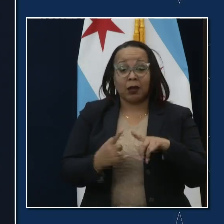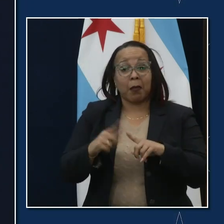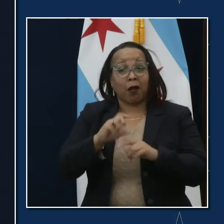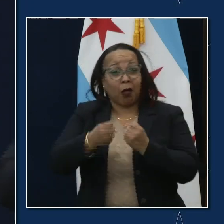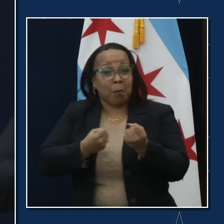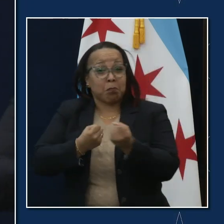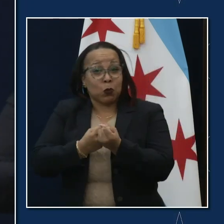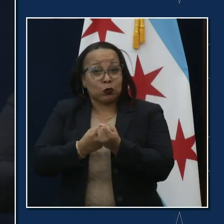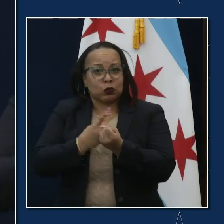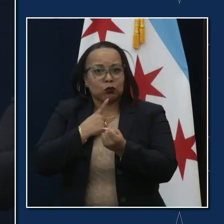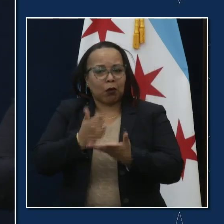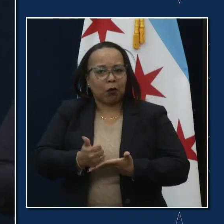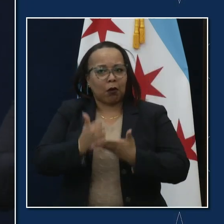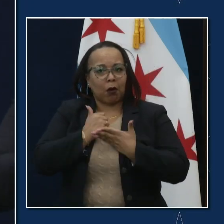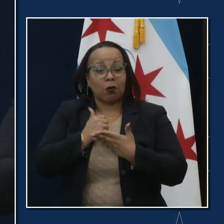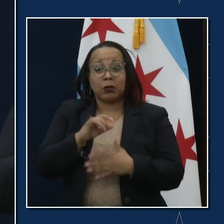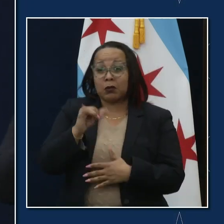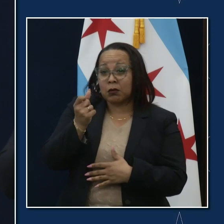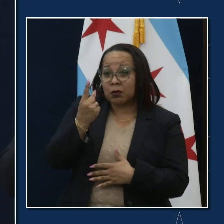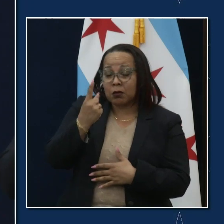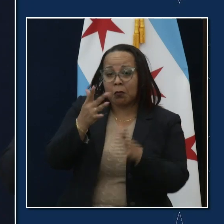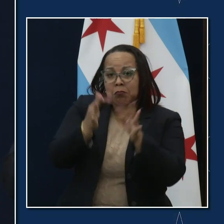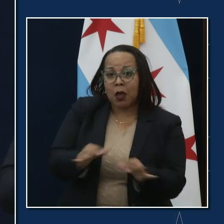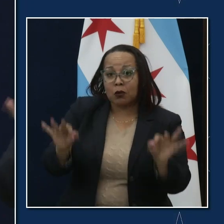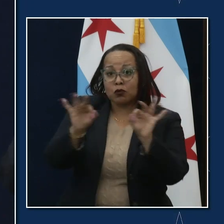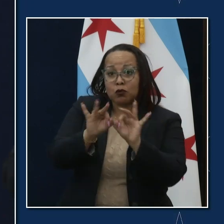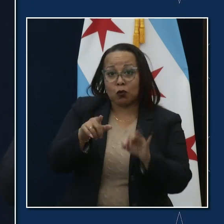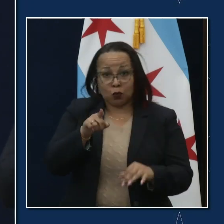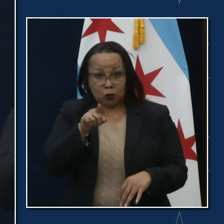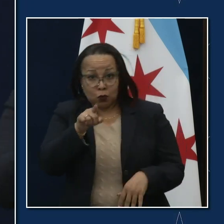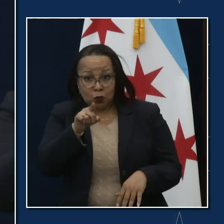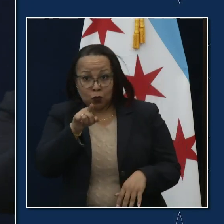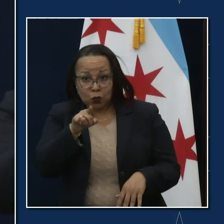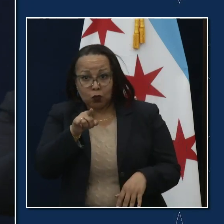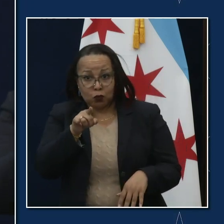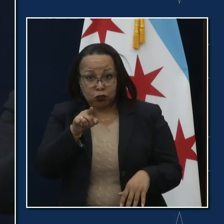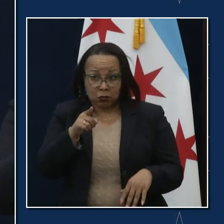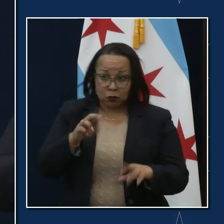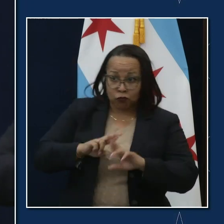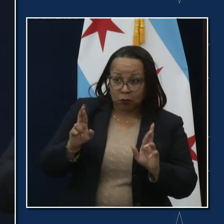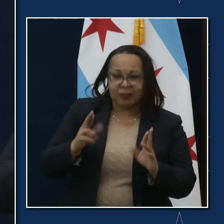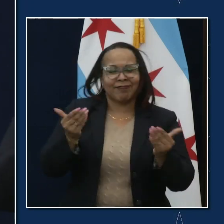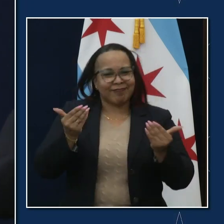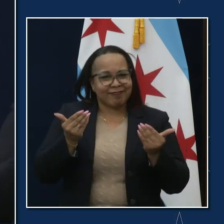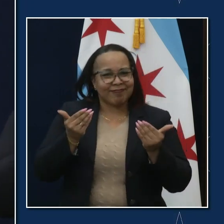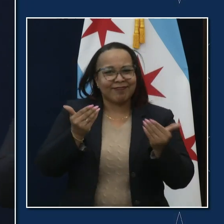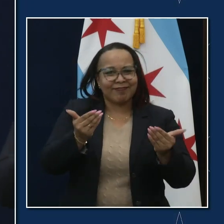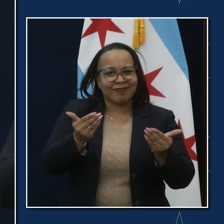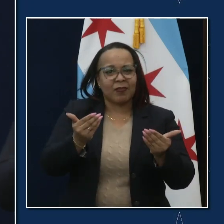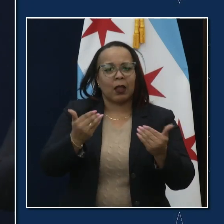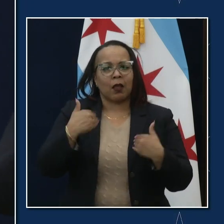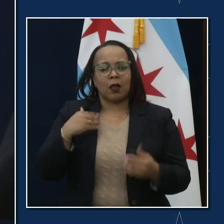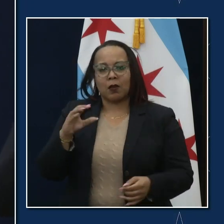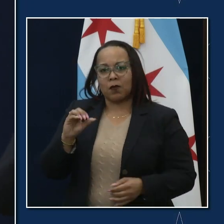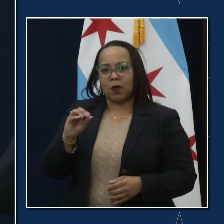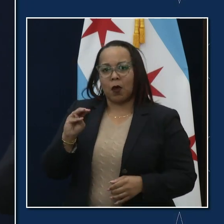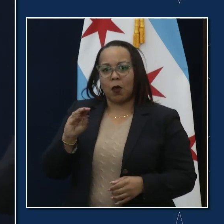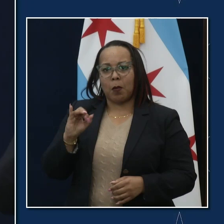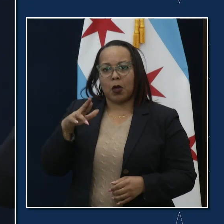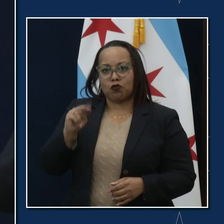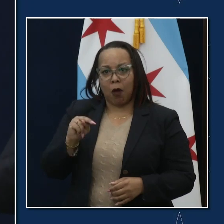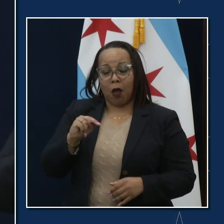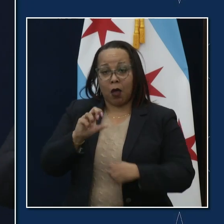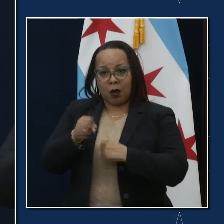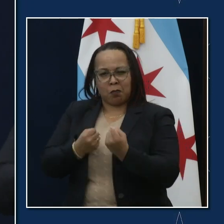boosters help, and particularly making sure that you're eligible and get the Omicron booster makes